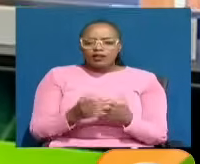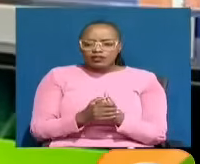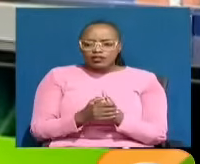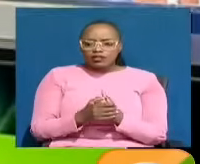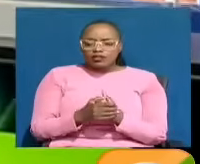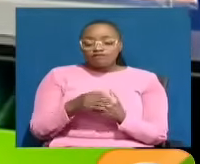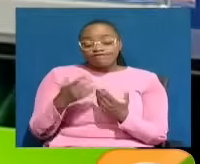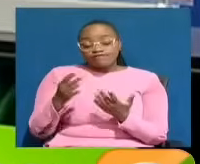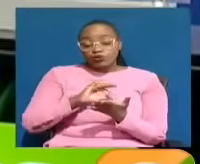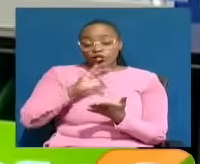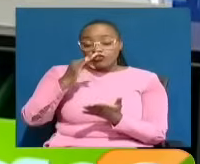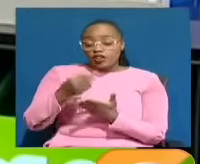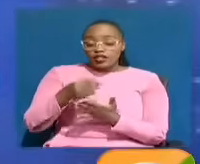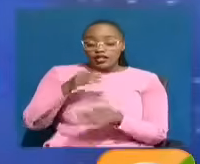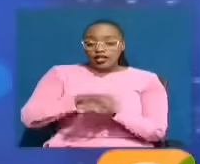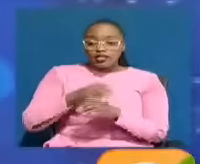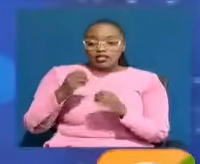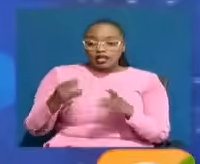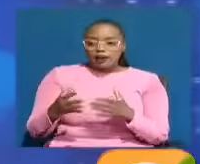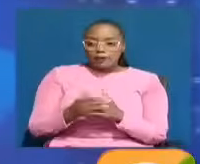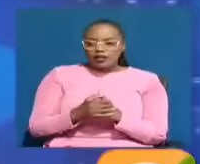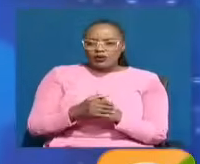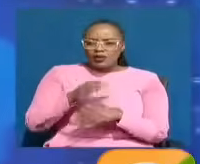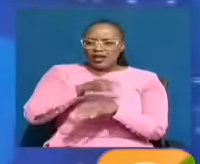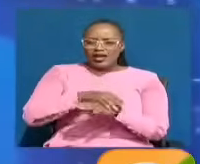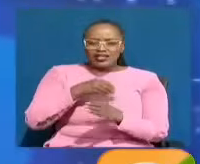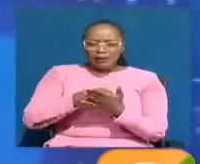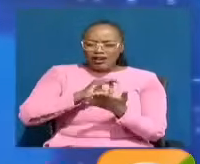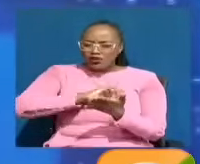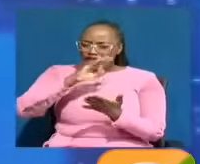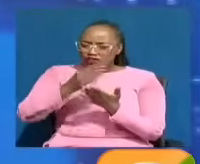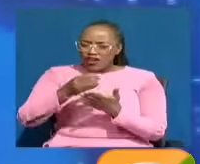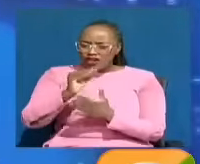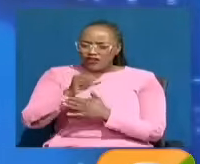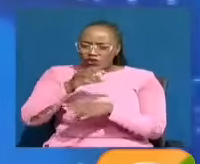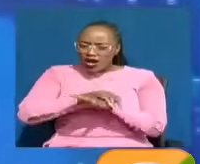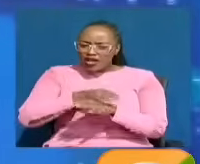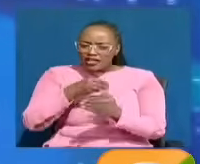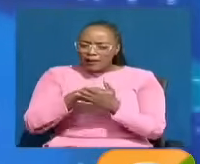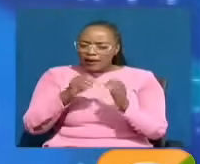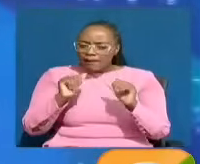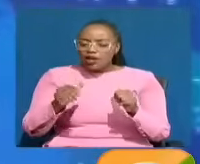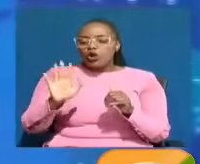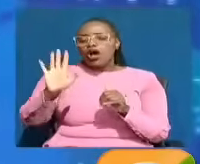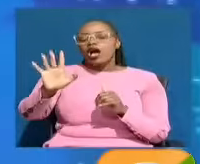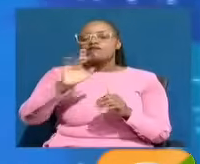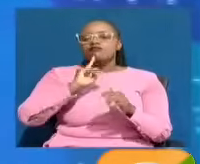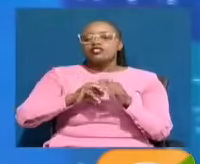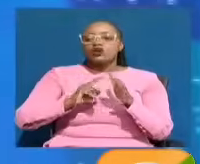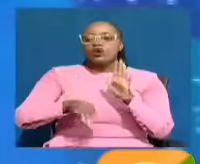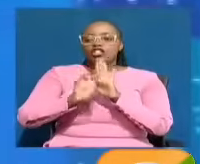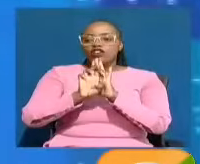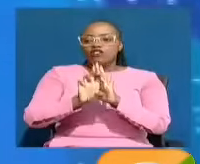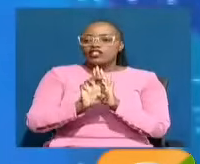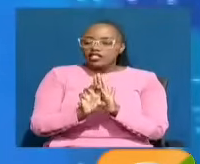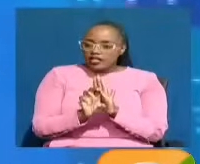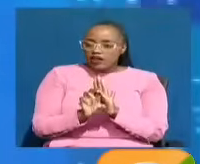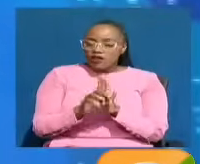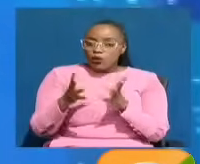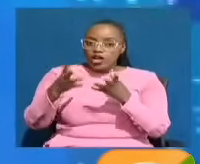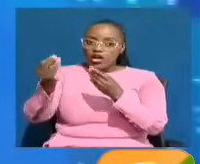money, in terms of funding? We might not have received money in terms of funding, but so you haven't received any money? What I'm saying is, for example, we've been the